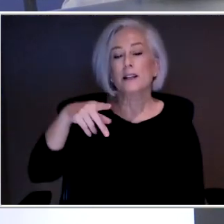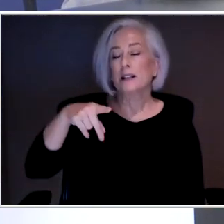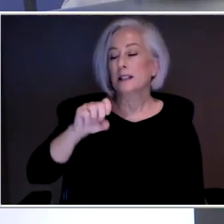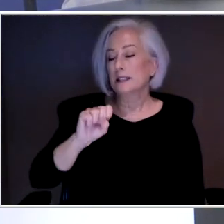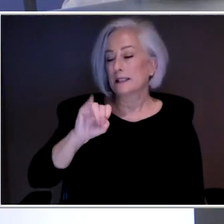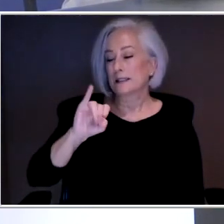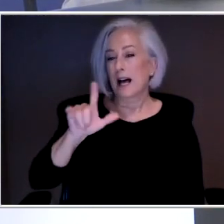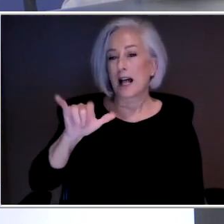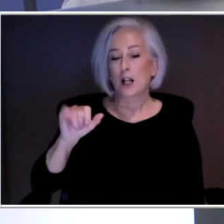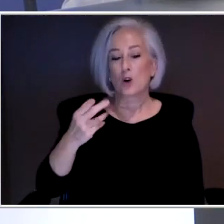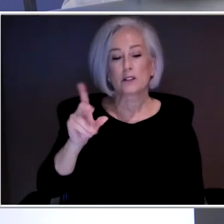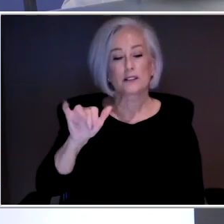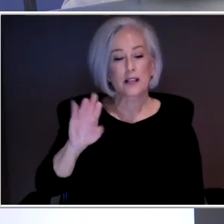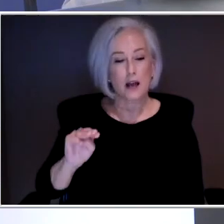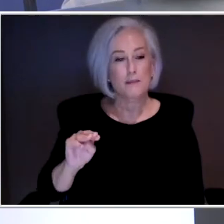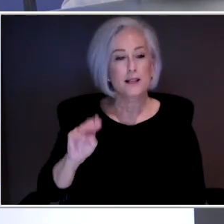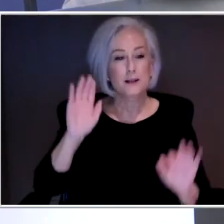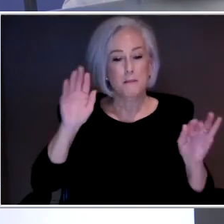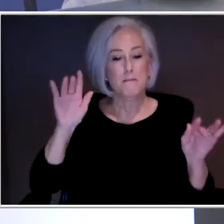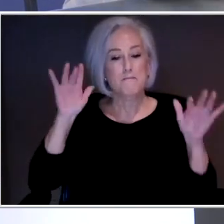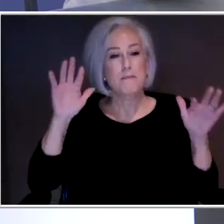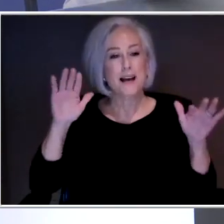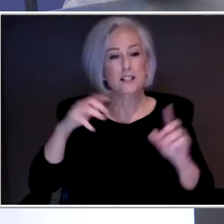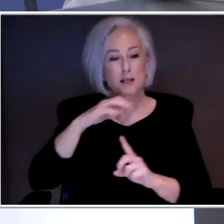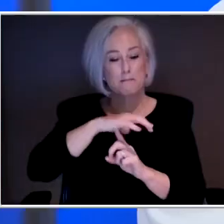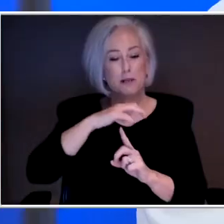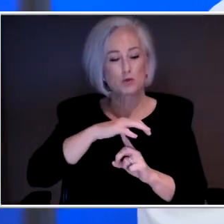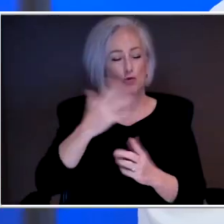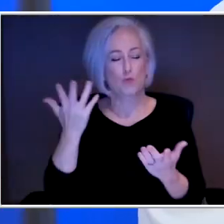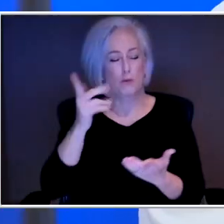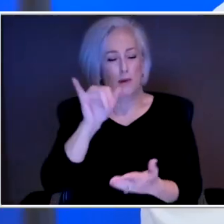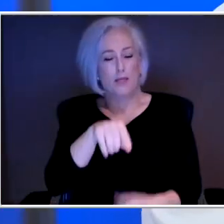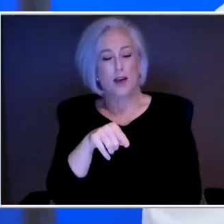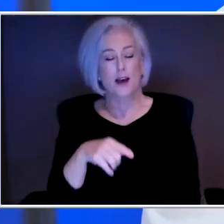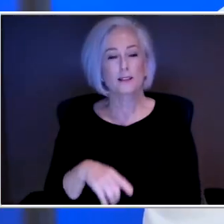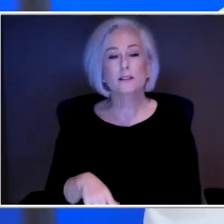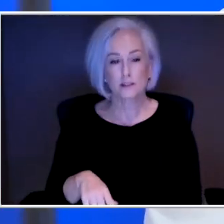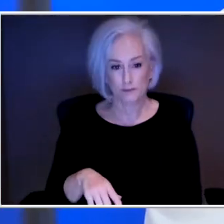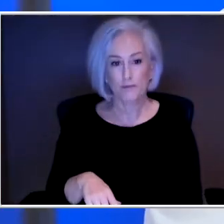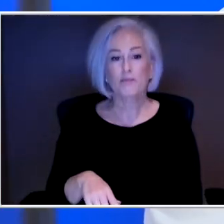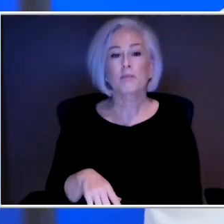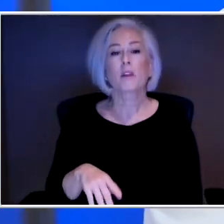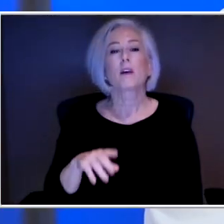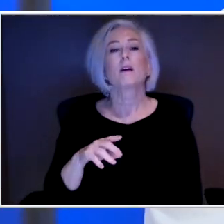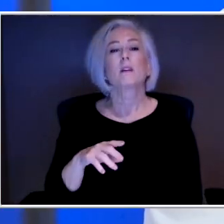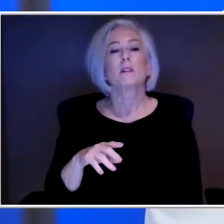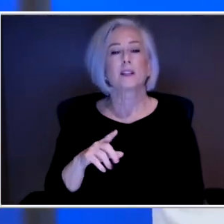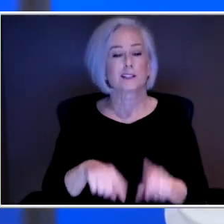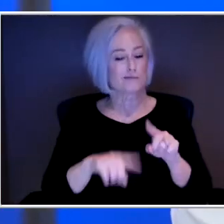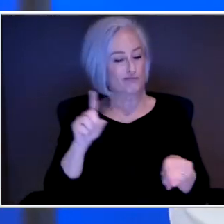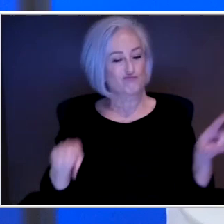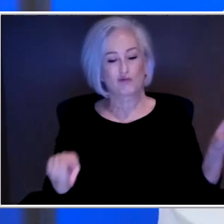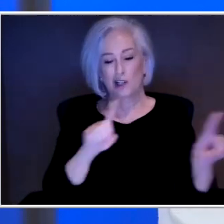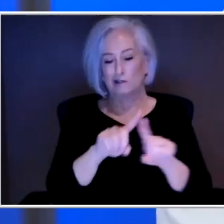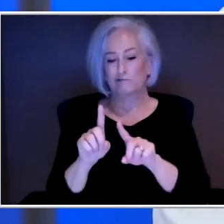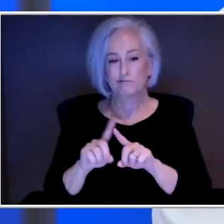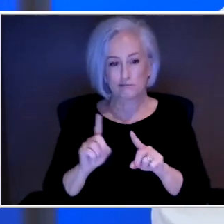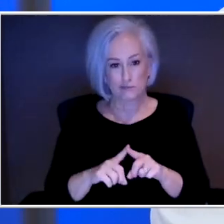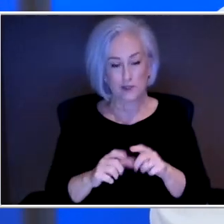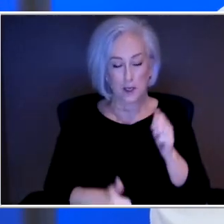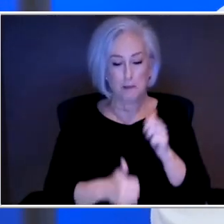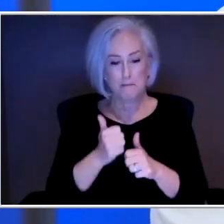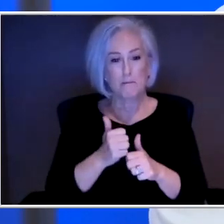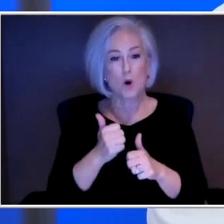magic mushrooms? What does psilocybin treat? So the studies on psilocybin are pretty vast. So the most advanced study is on